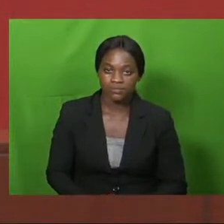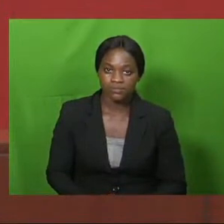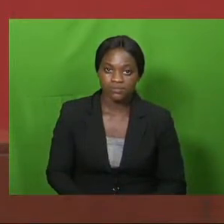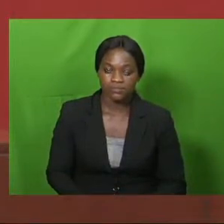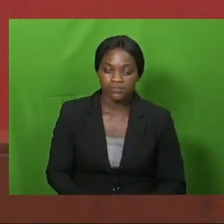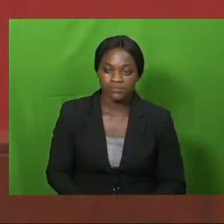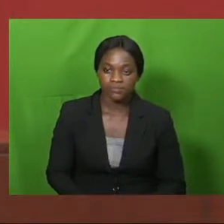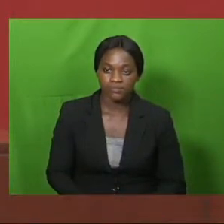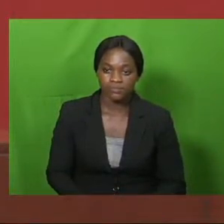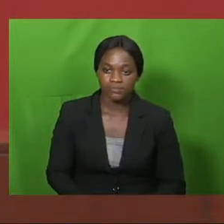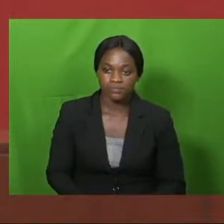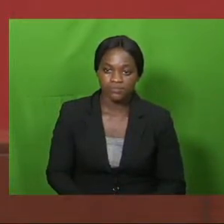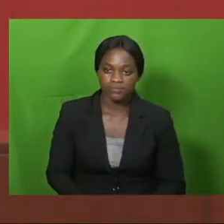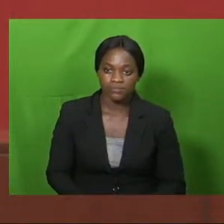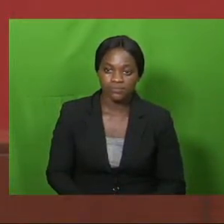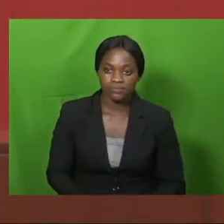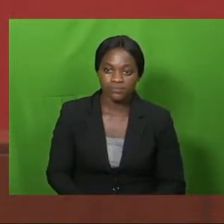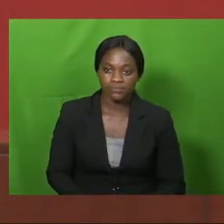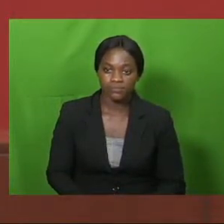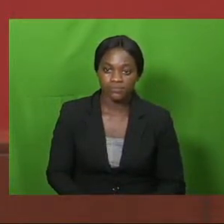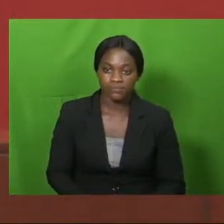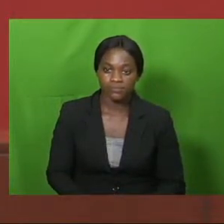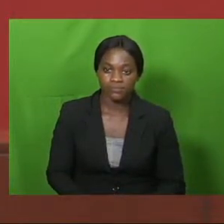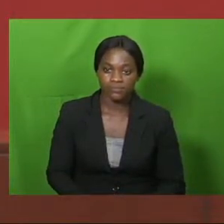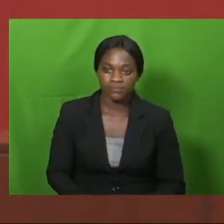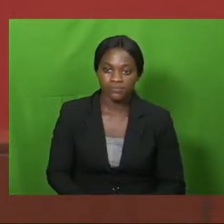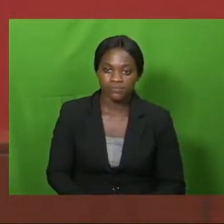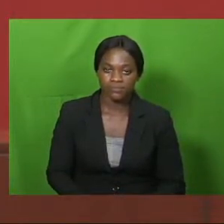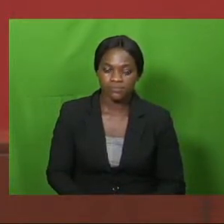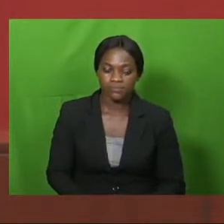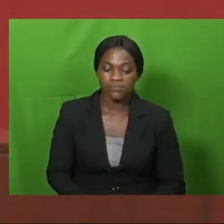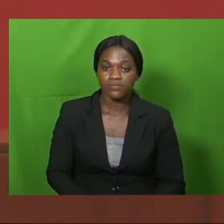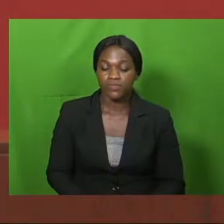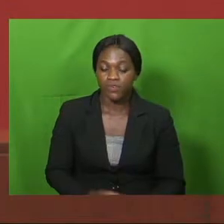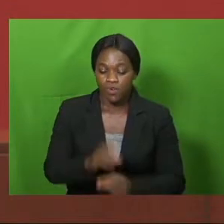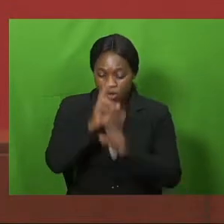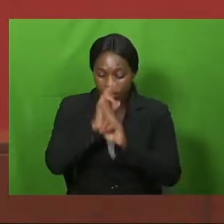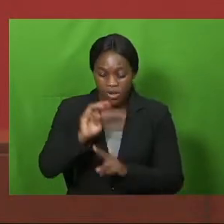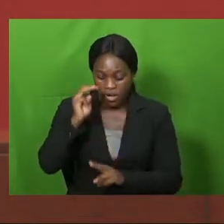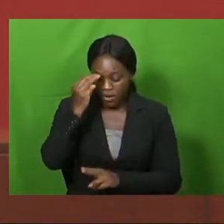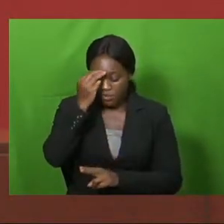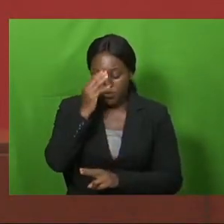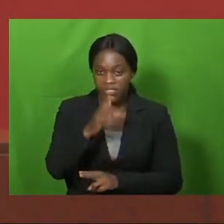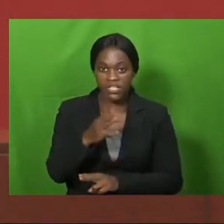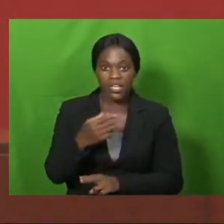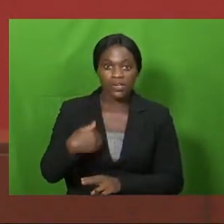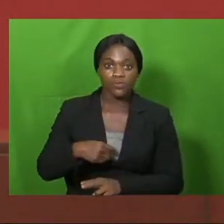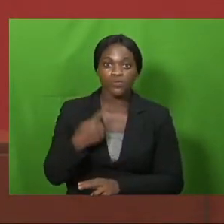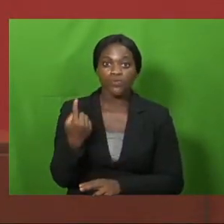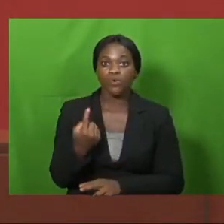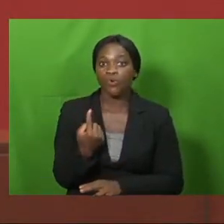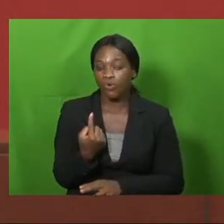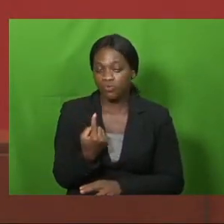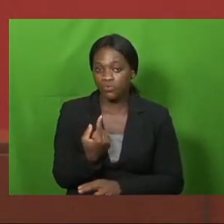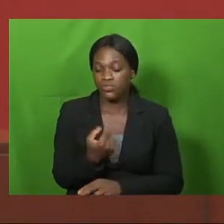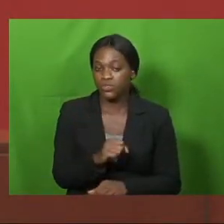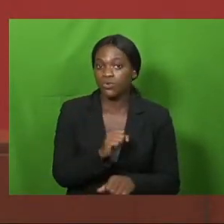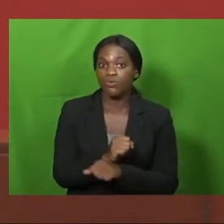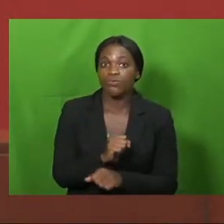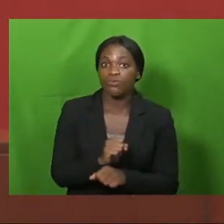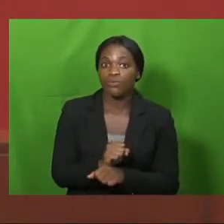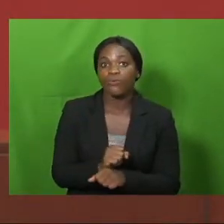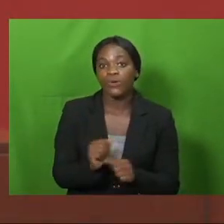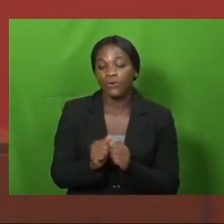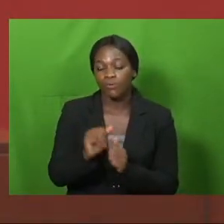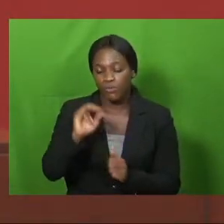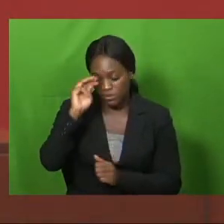Honorable Minister, we always cooperate with ministers. So when it comes to a time that you also have to cooperate with the